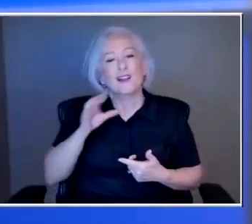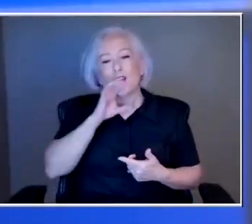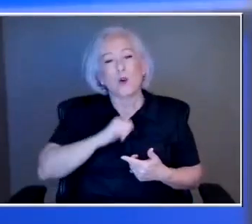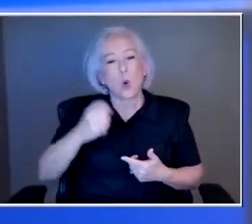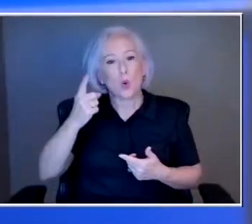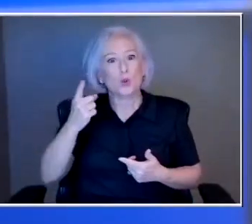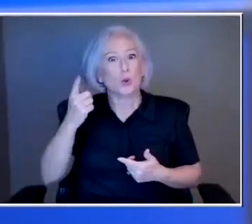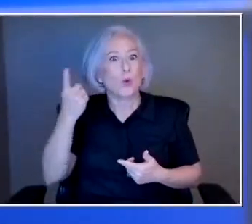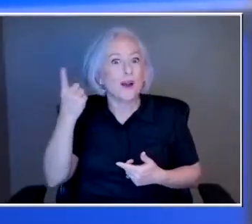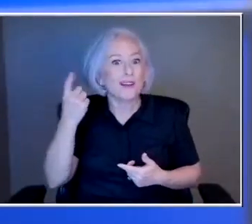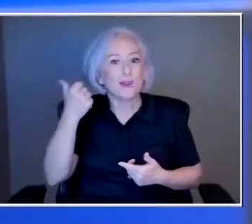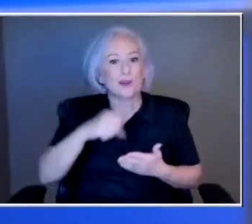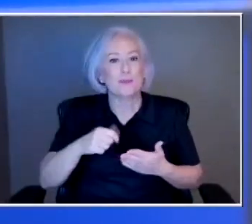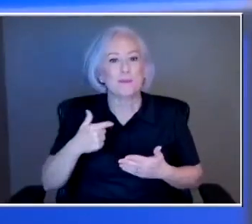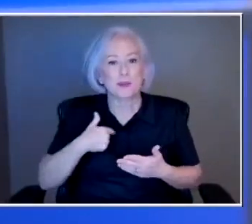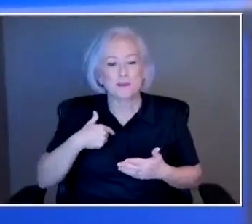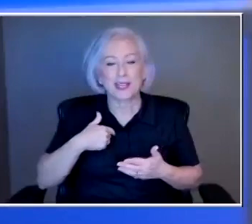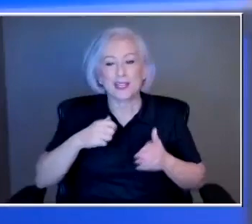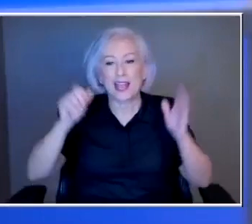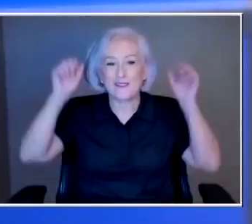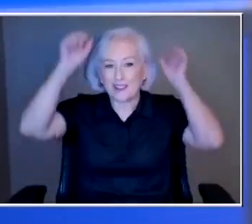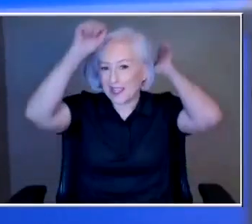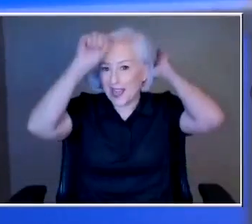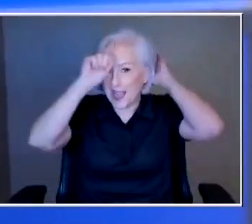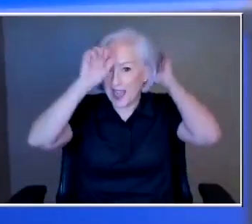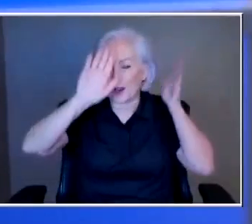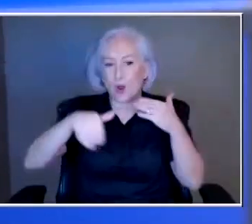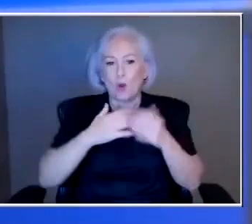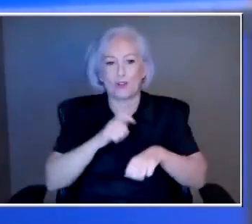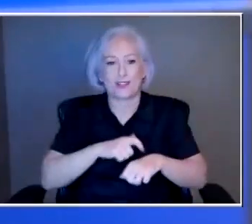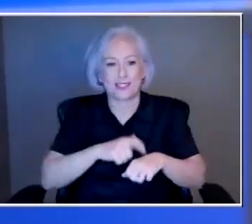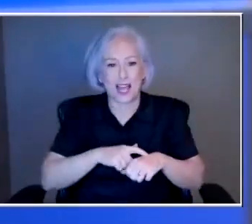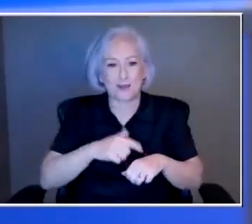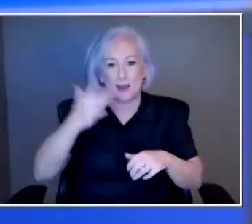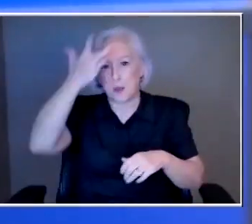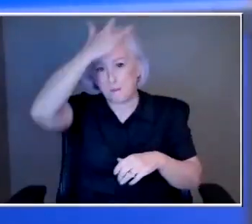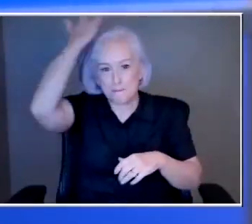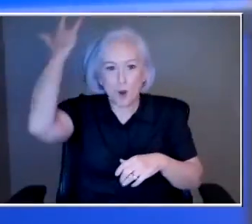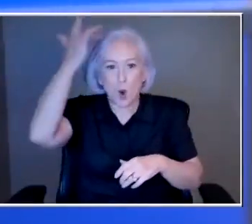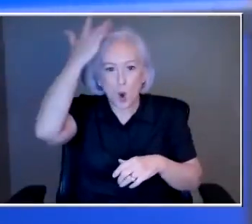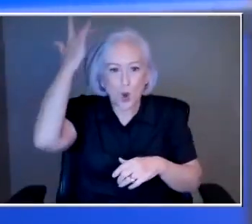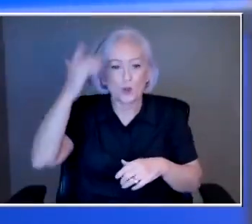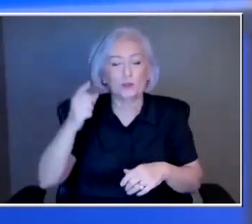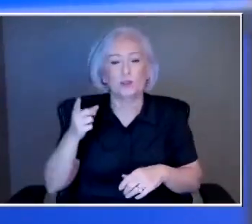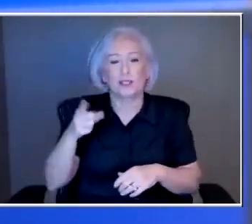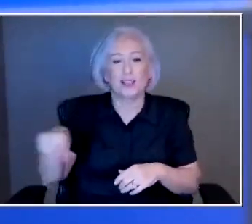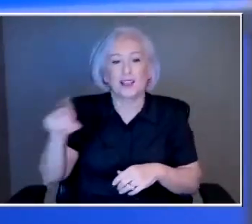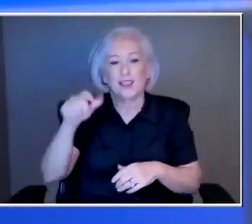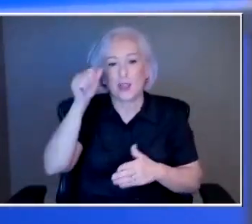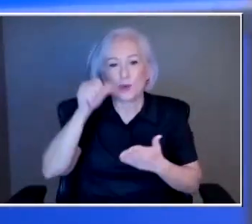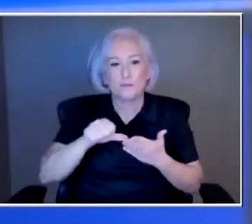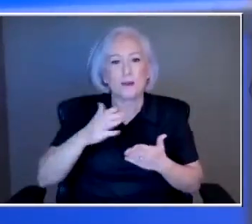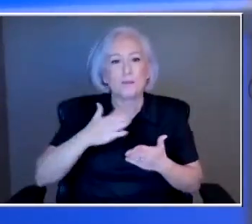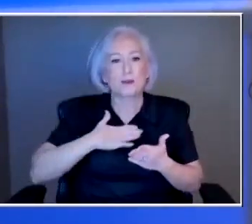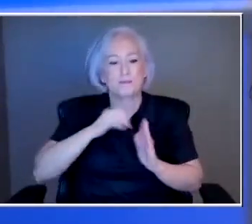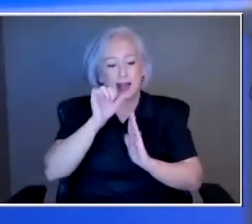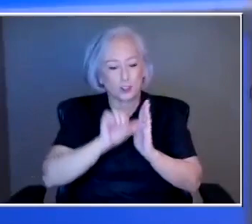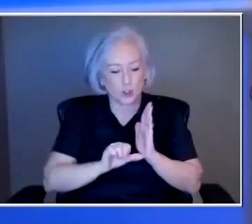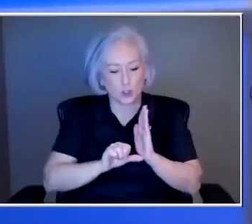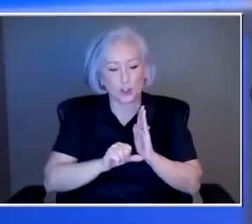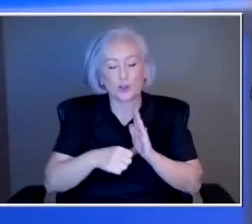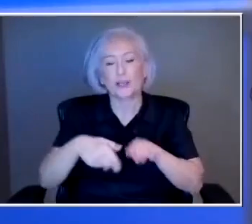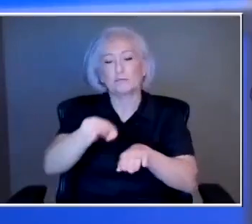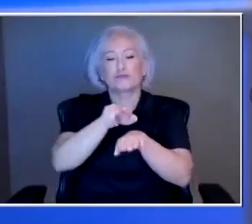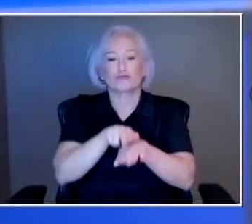bald and wearing hats all the time. They remember my surgeries. They remember me laying in the hospital and them coming to visit me a lot.